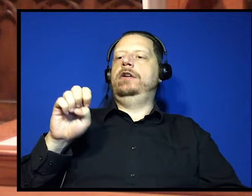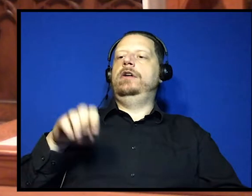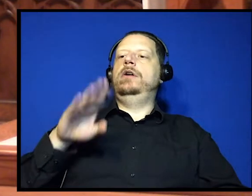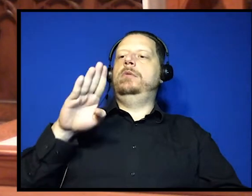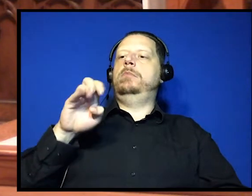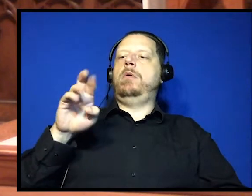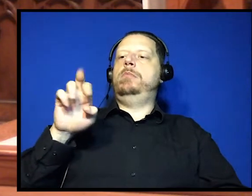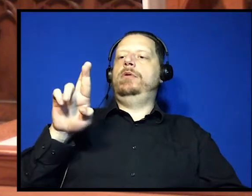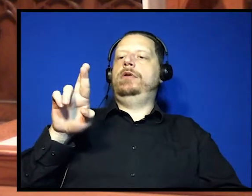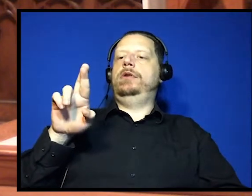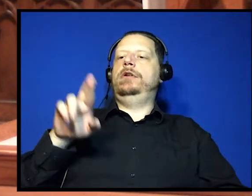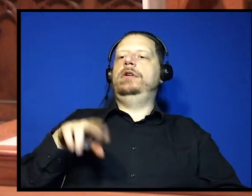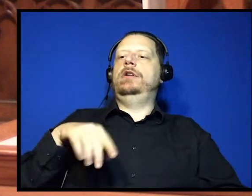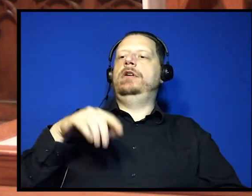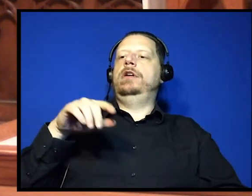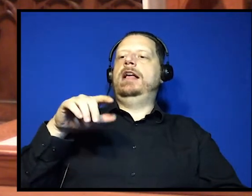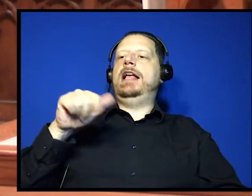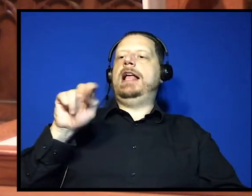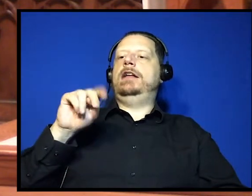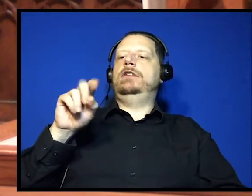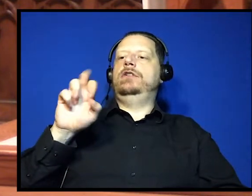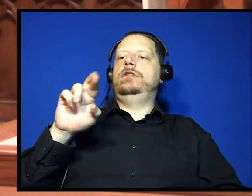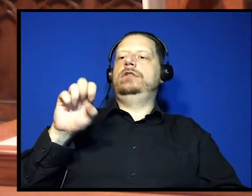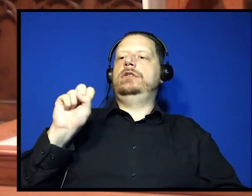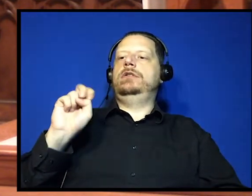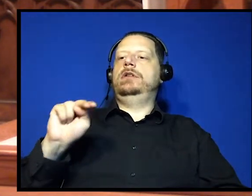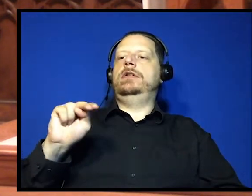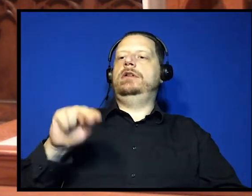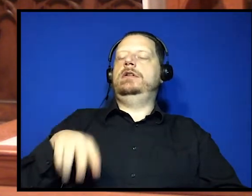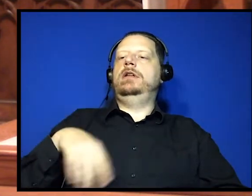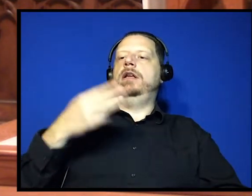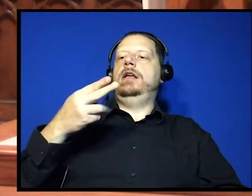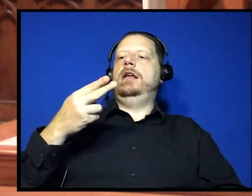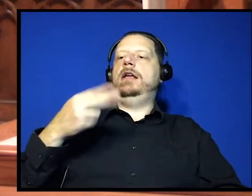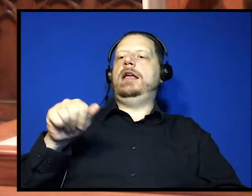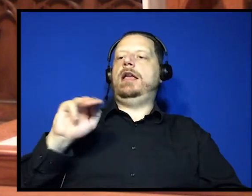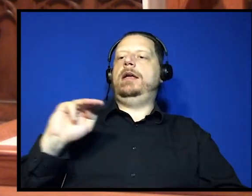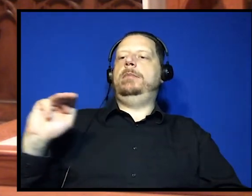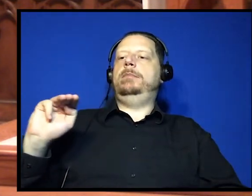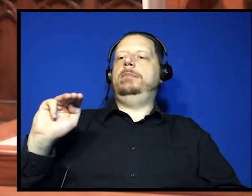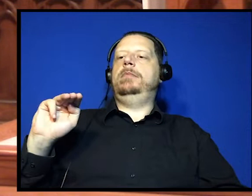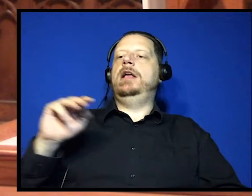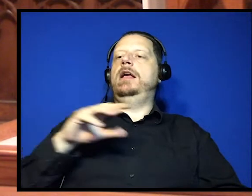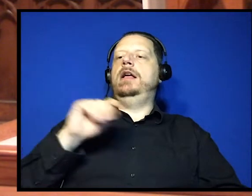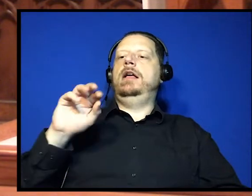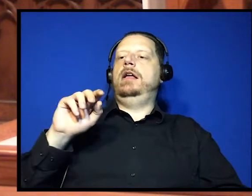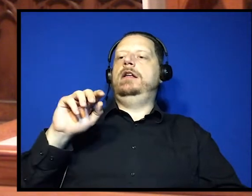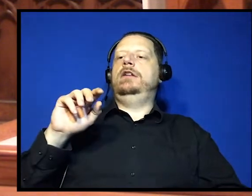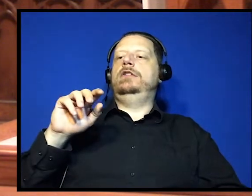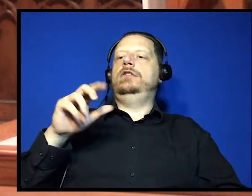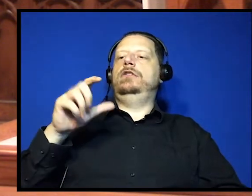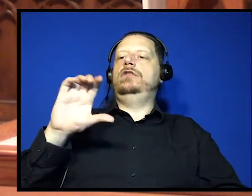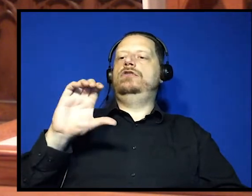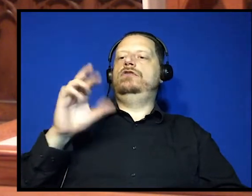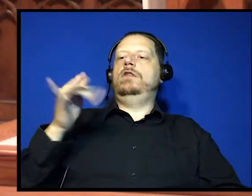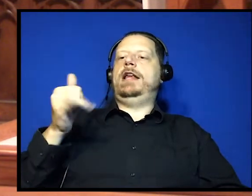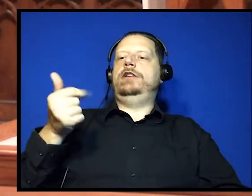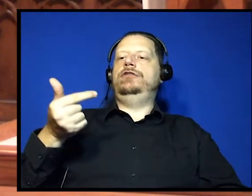Bober, Father George Anderson, Art Hamm, and Tom Craig,